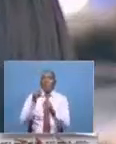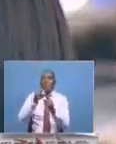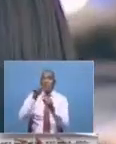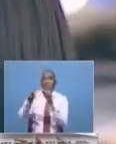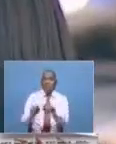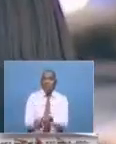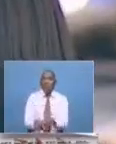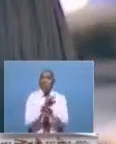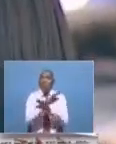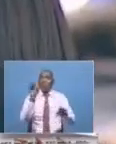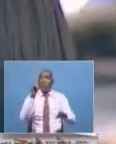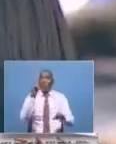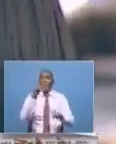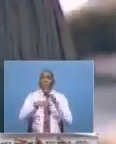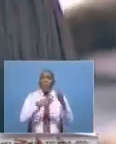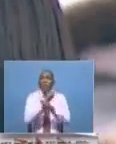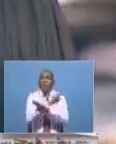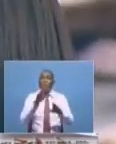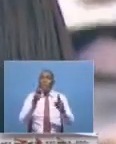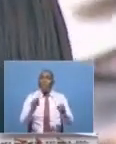Nobody else in the world